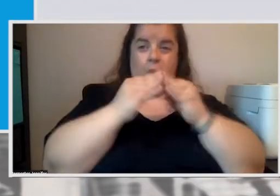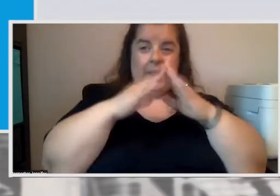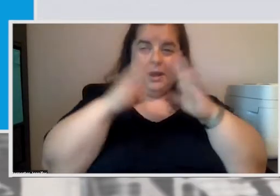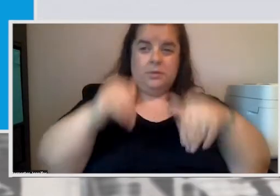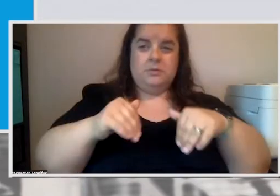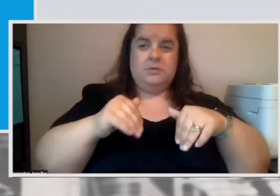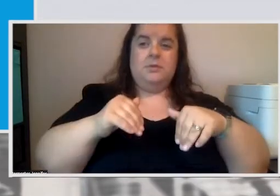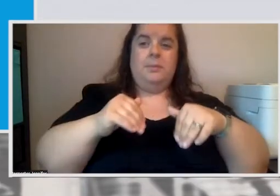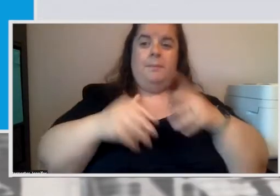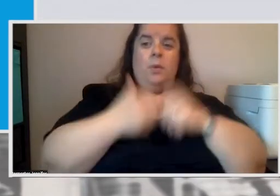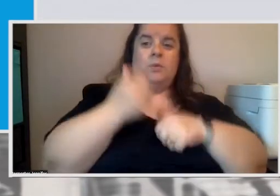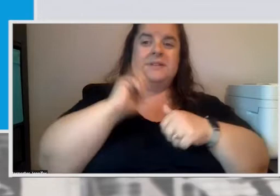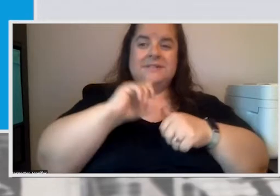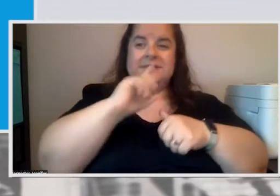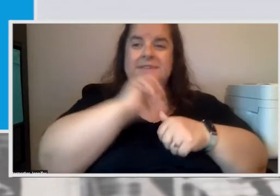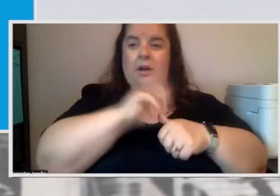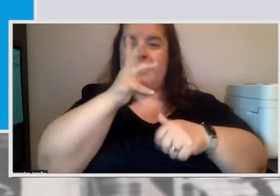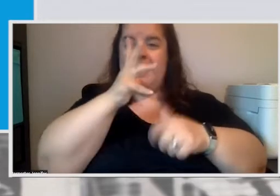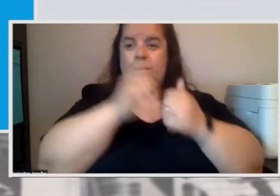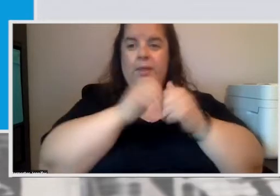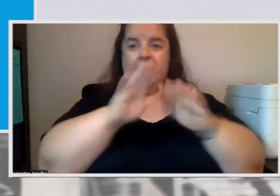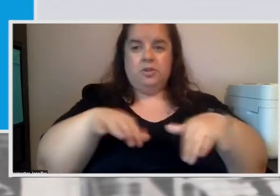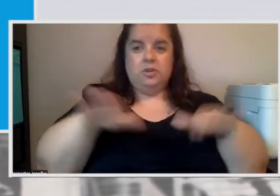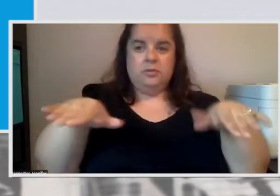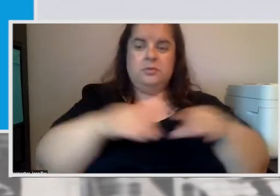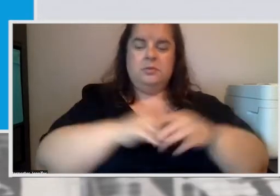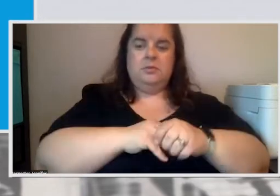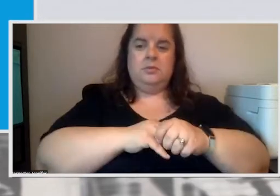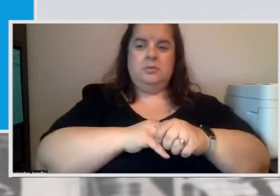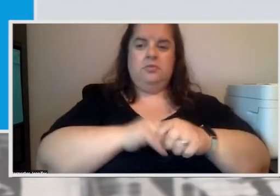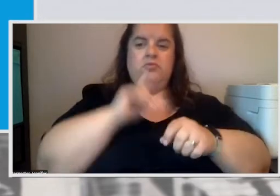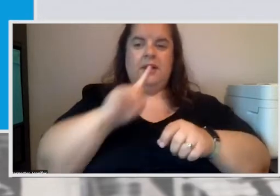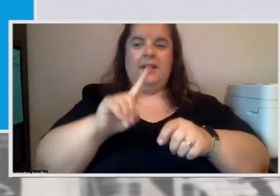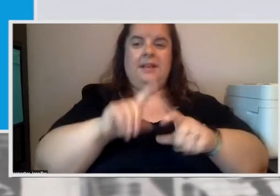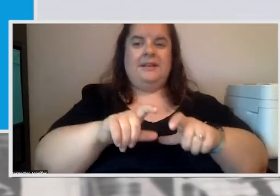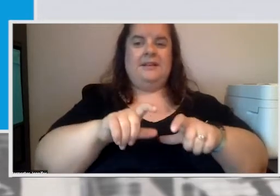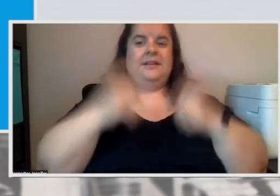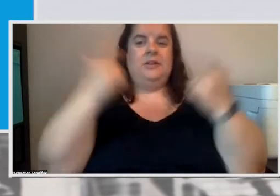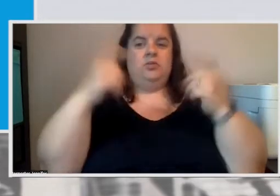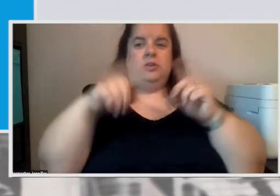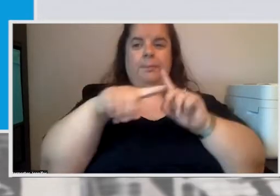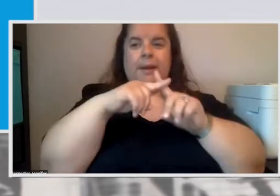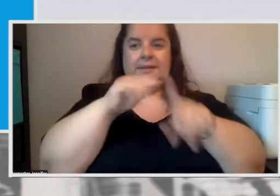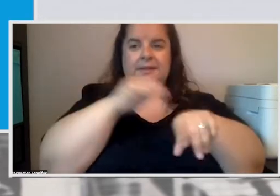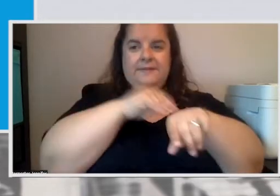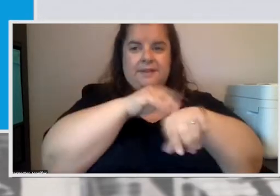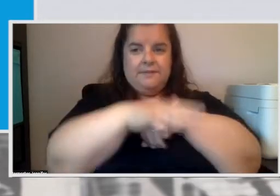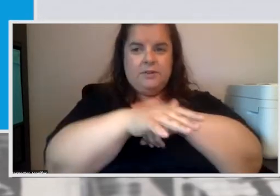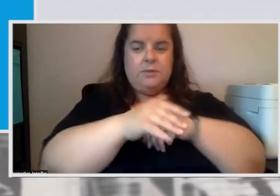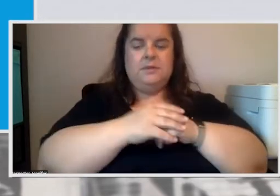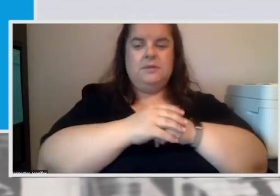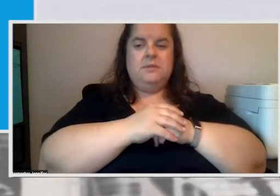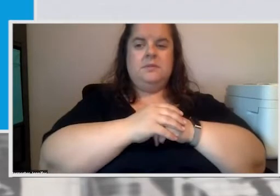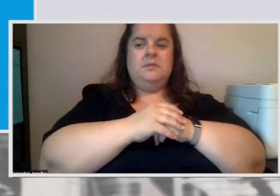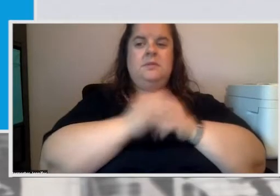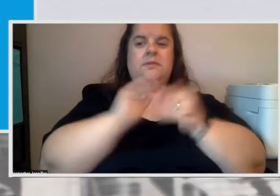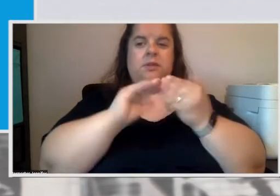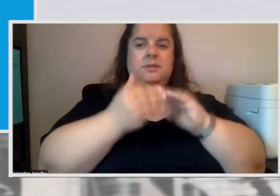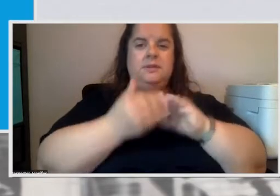single mothers with kids. So, it's really had a tremendous positive impact on the